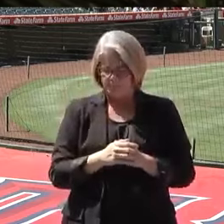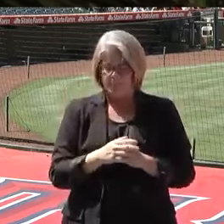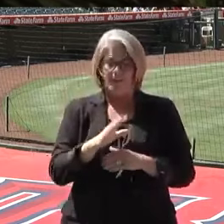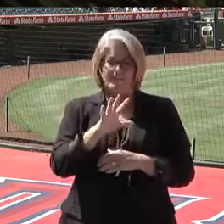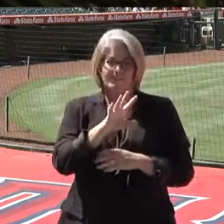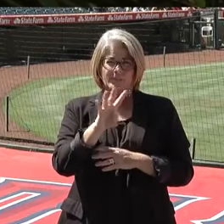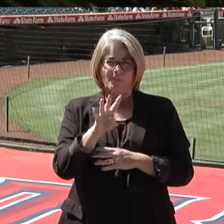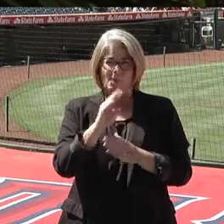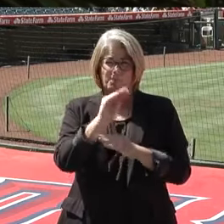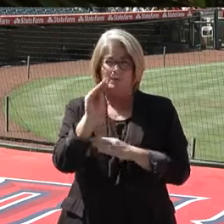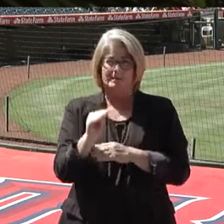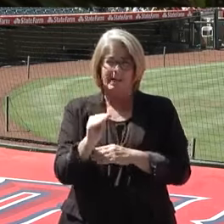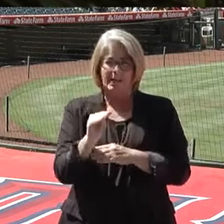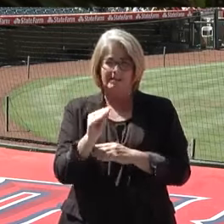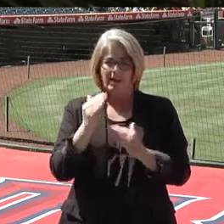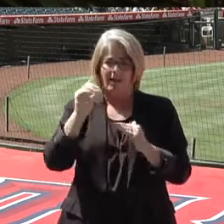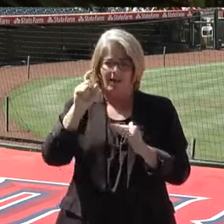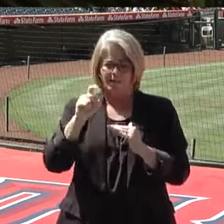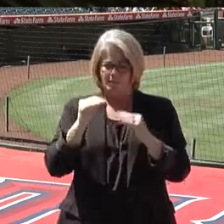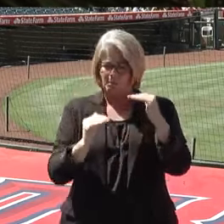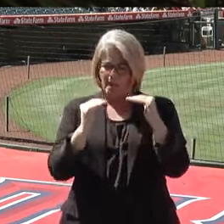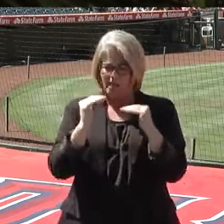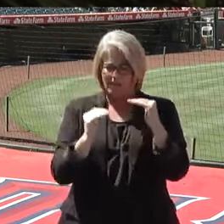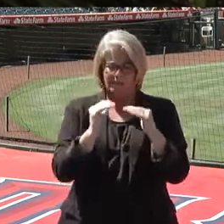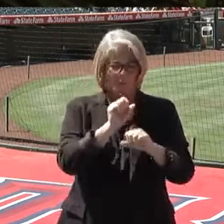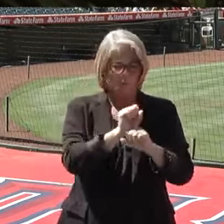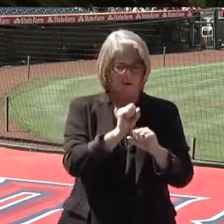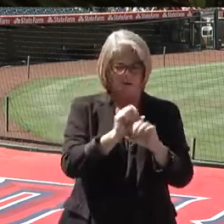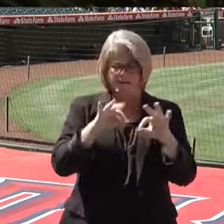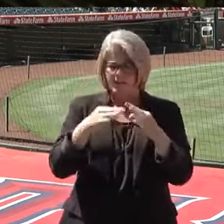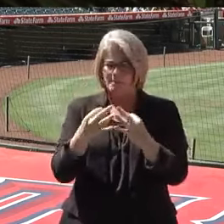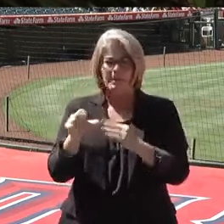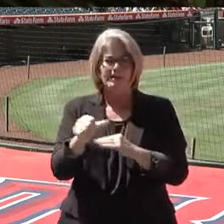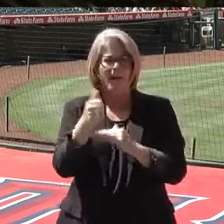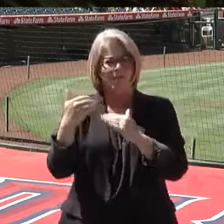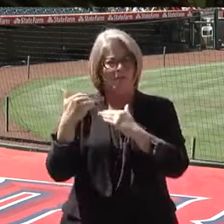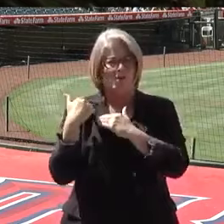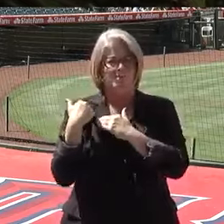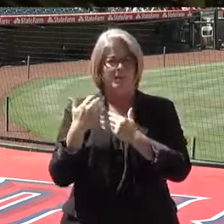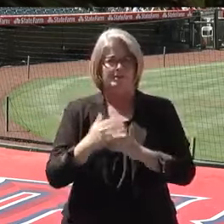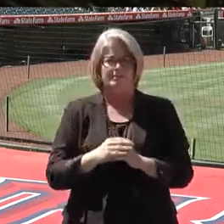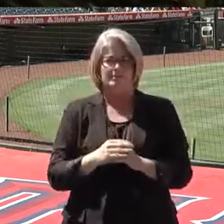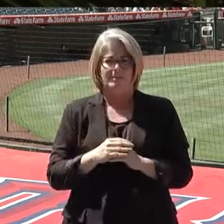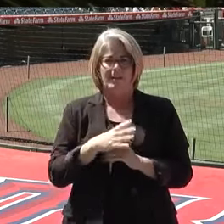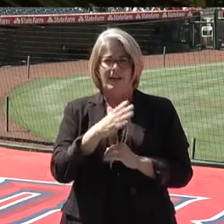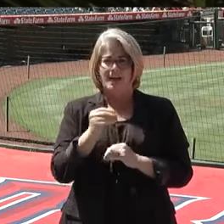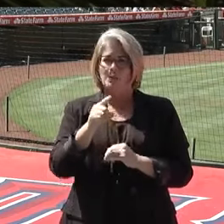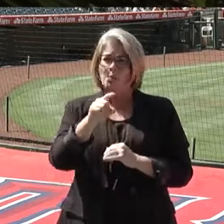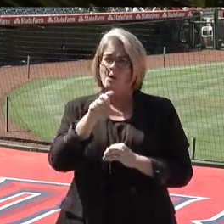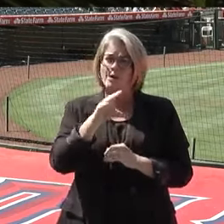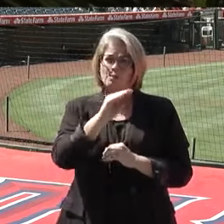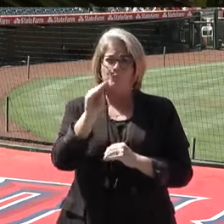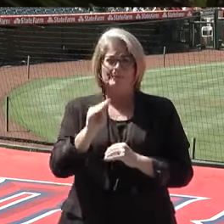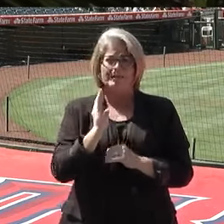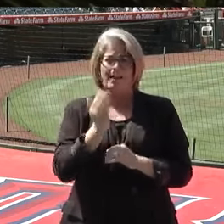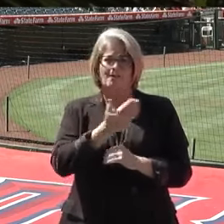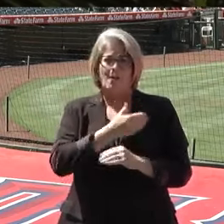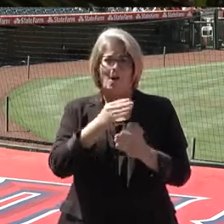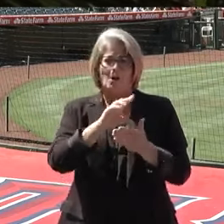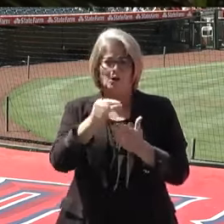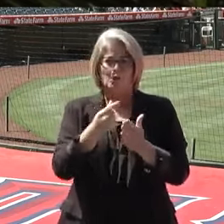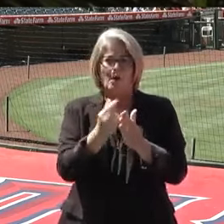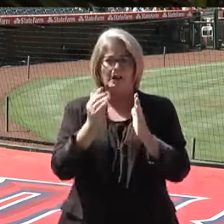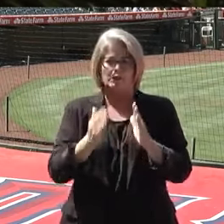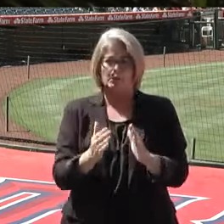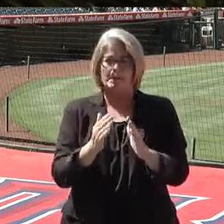juggle work, family, and other obligations. And 100% are truly gifted scholars who epitomize student